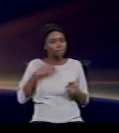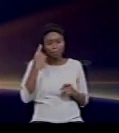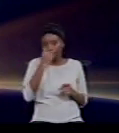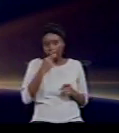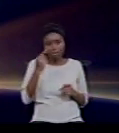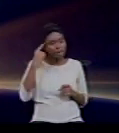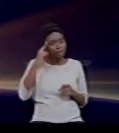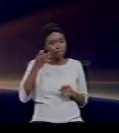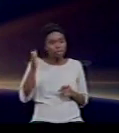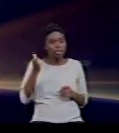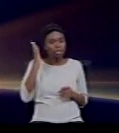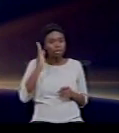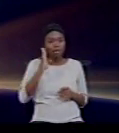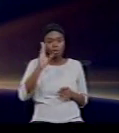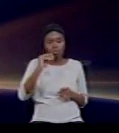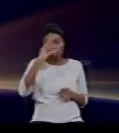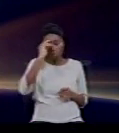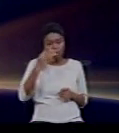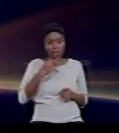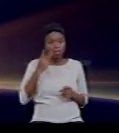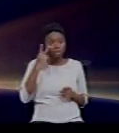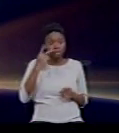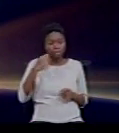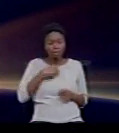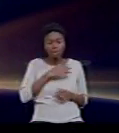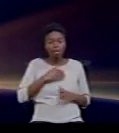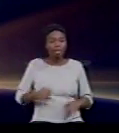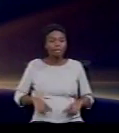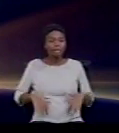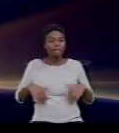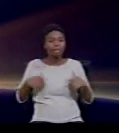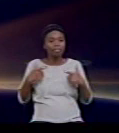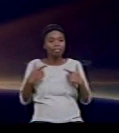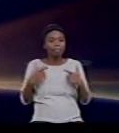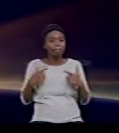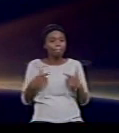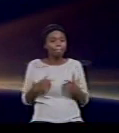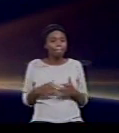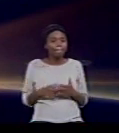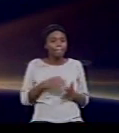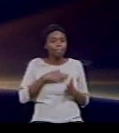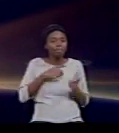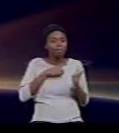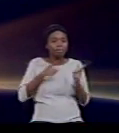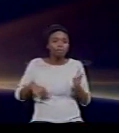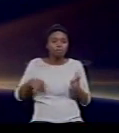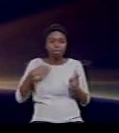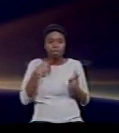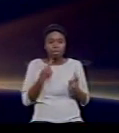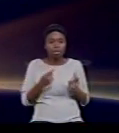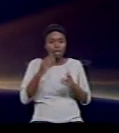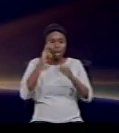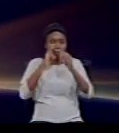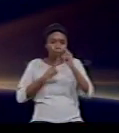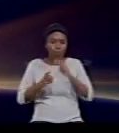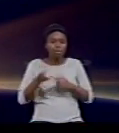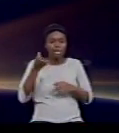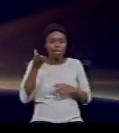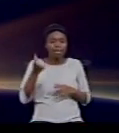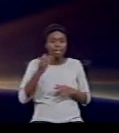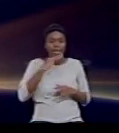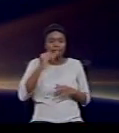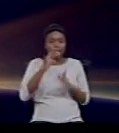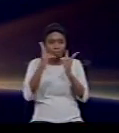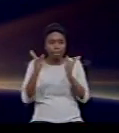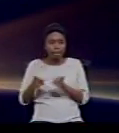see my face, for there shall no man see me and live. And the Lord said, Behold, there